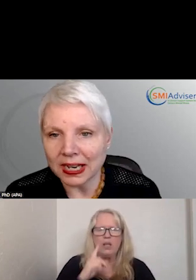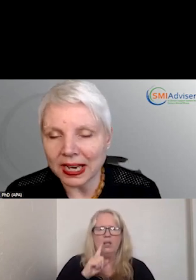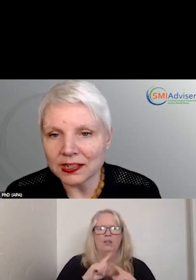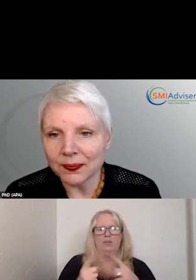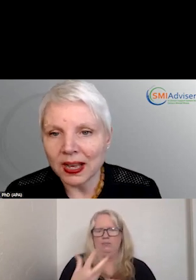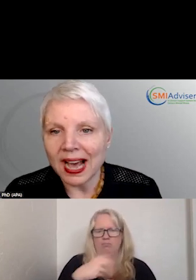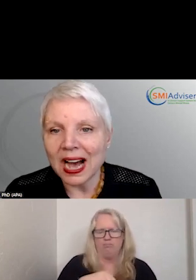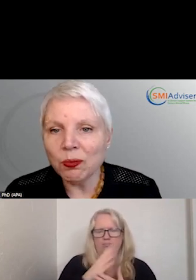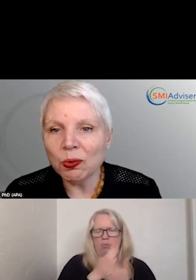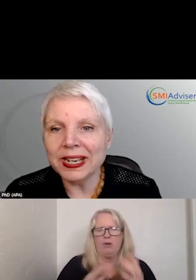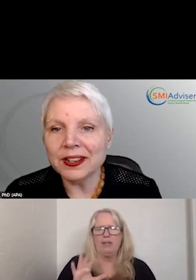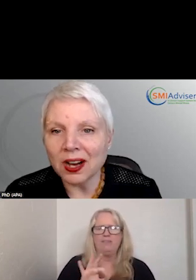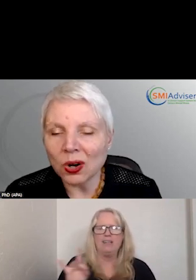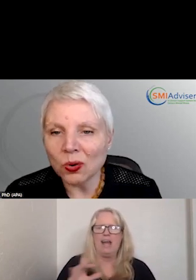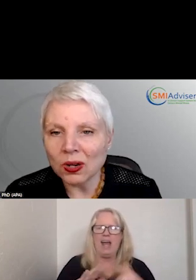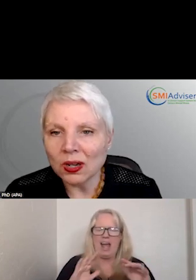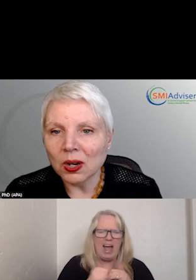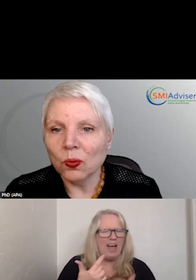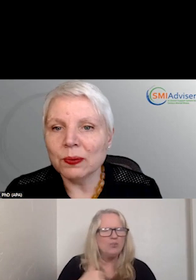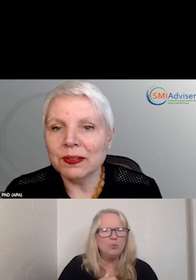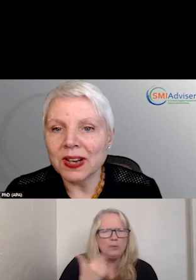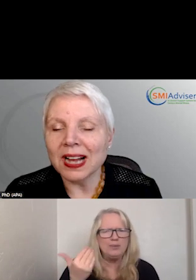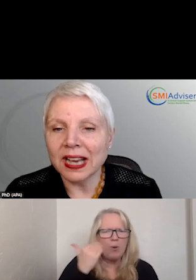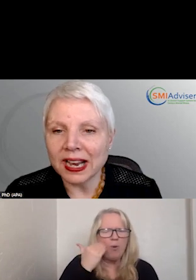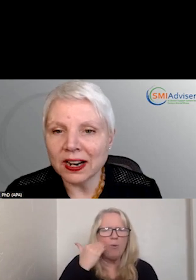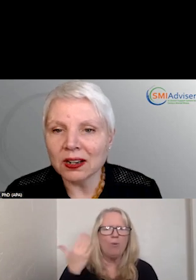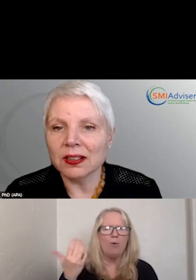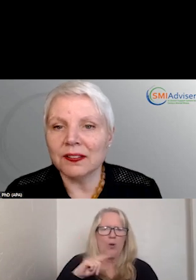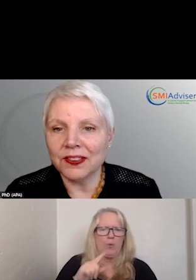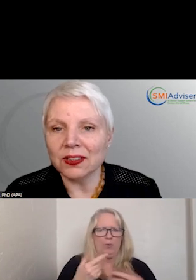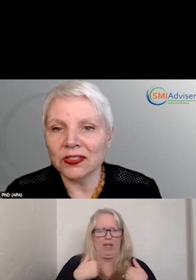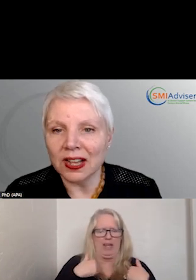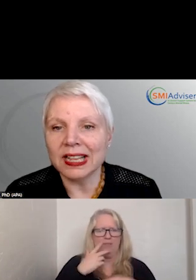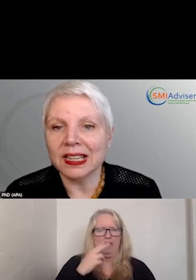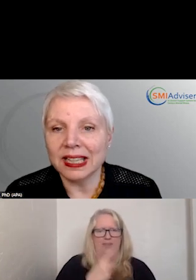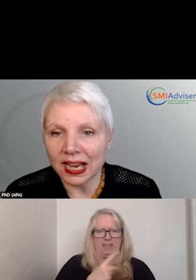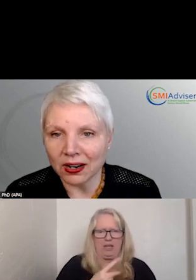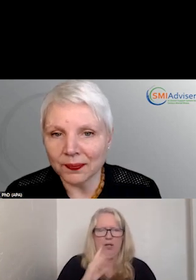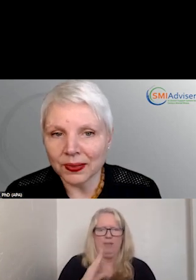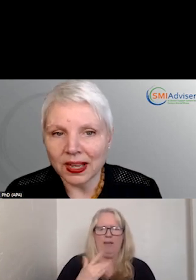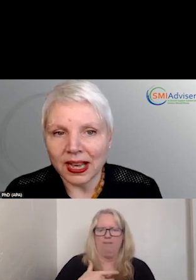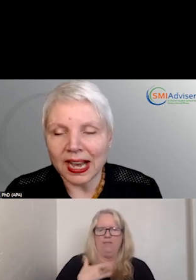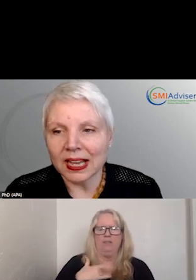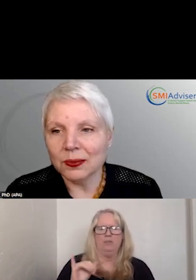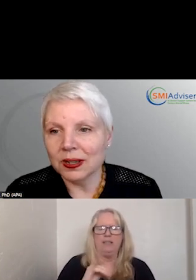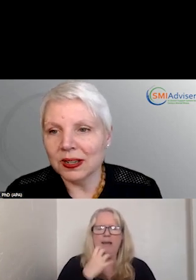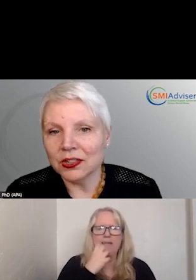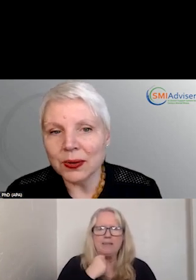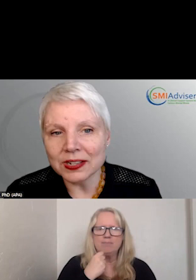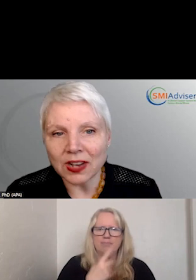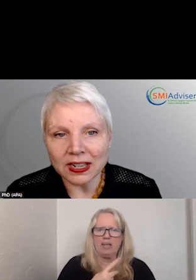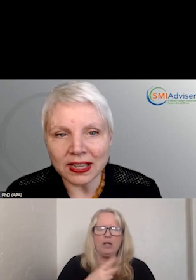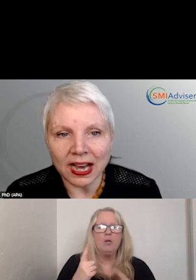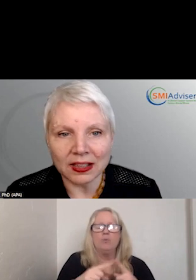called 988? How will we know when we've got care that feels like care? And we're